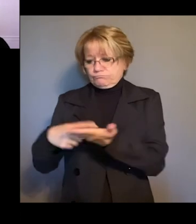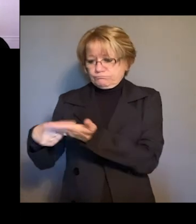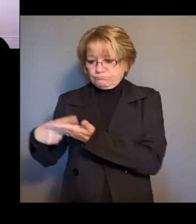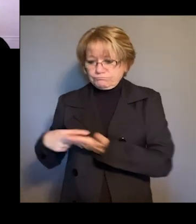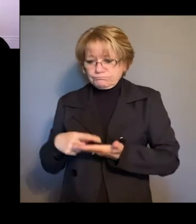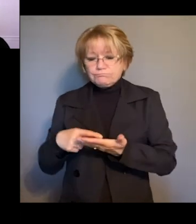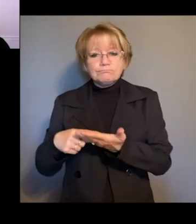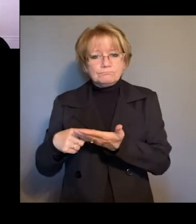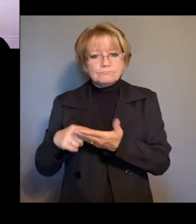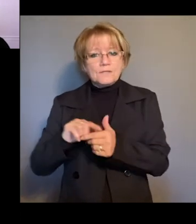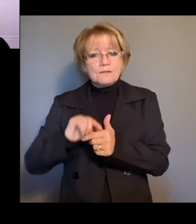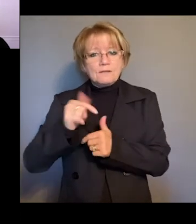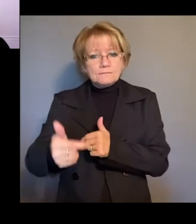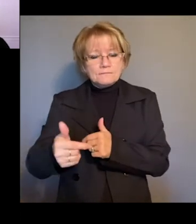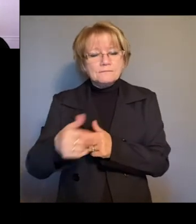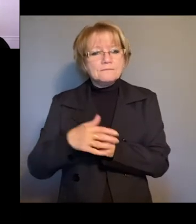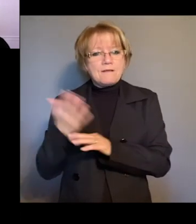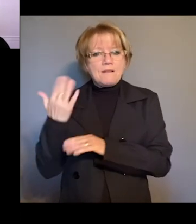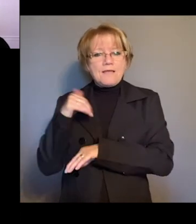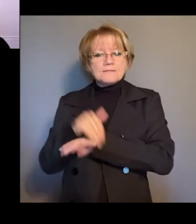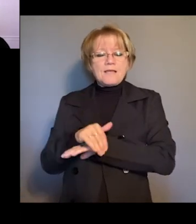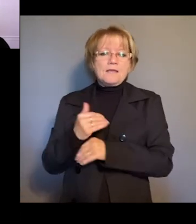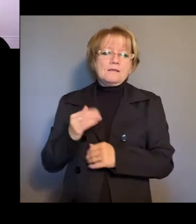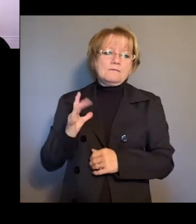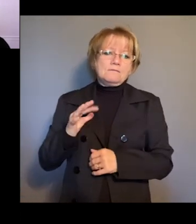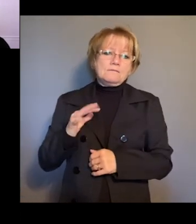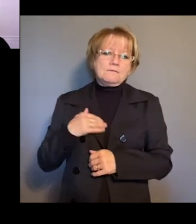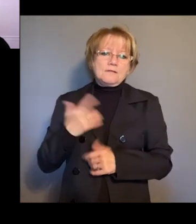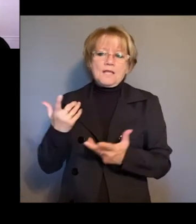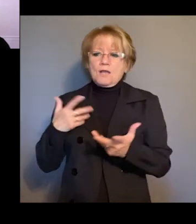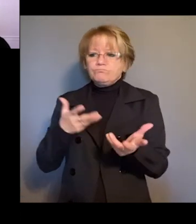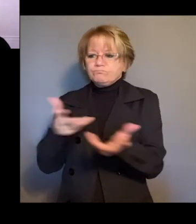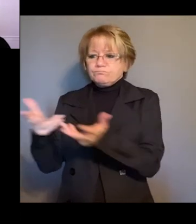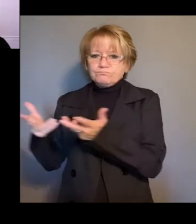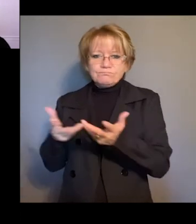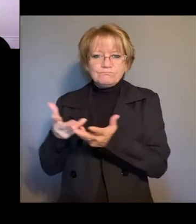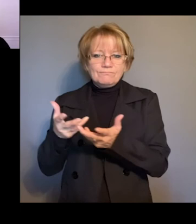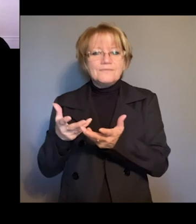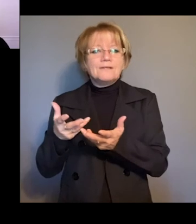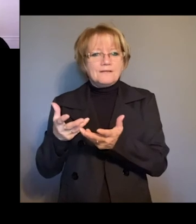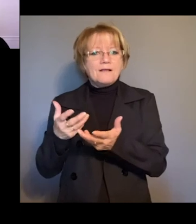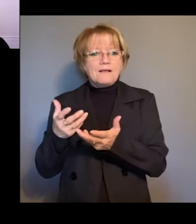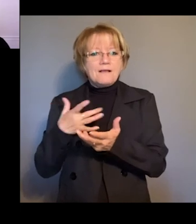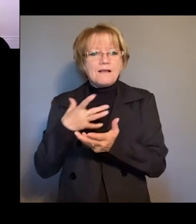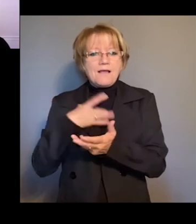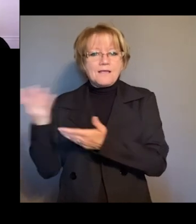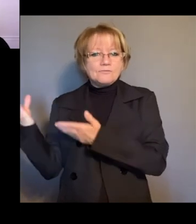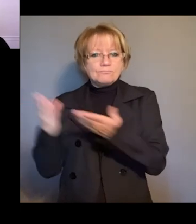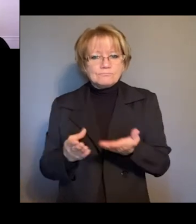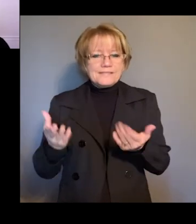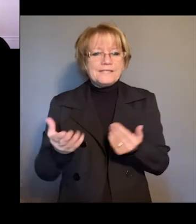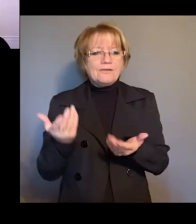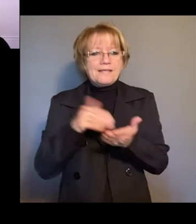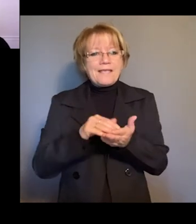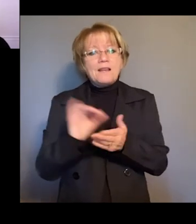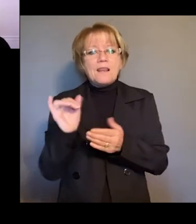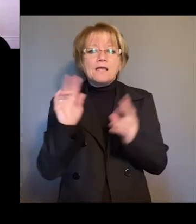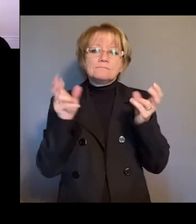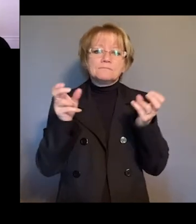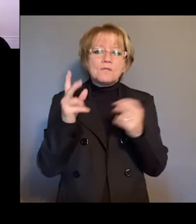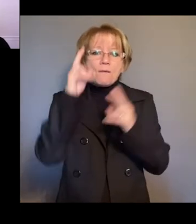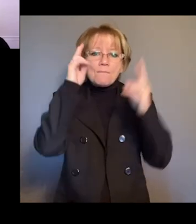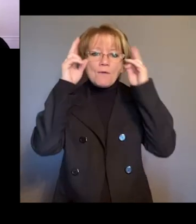and fun and vibrant. And that's kind of what I want to bring to this conversation. It's really much like a barbershop type conversation that we will